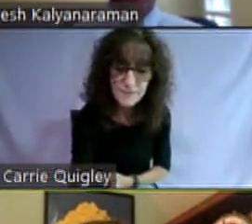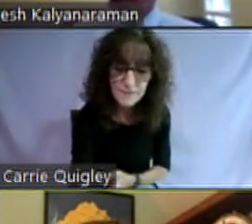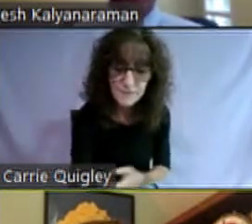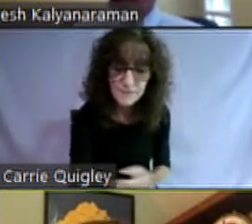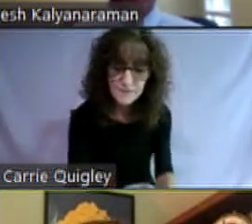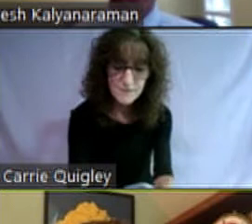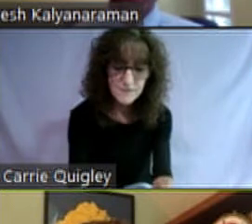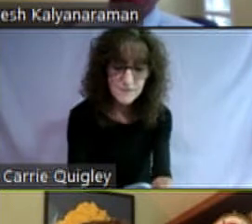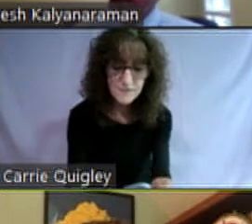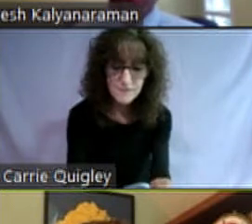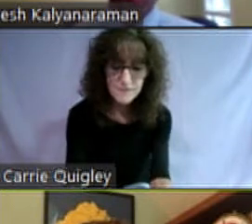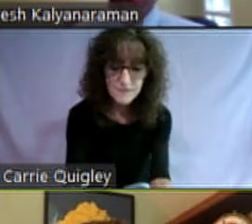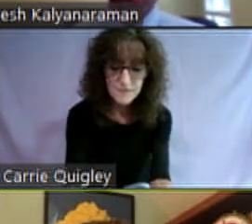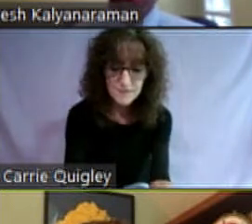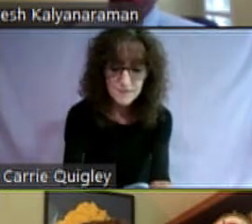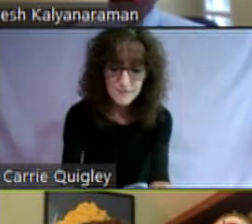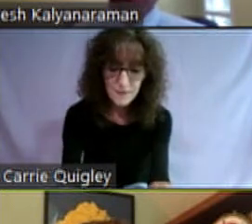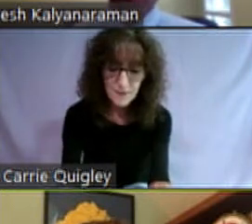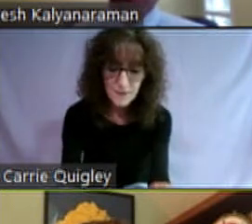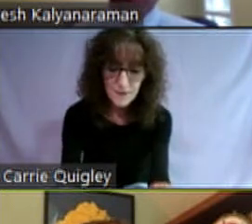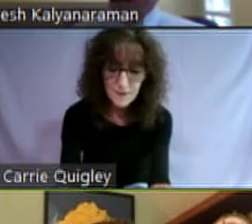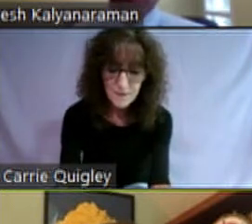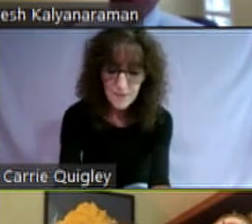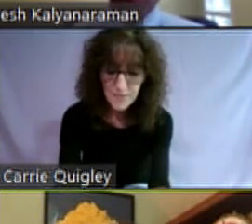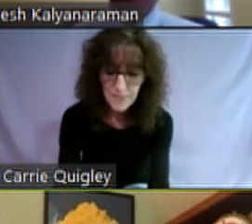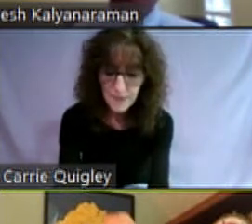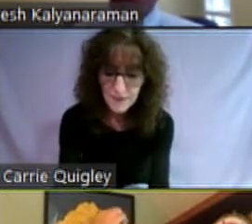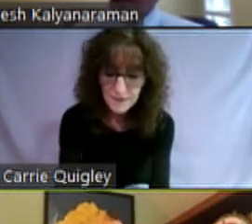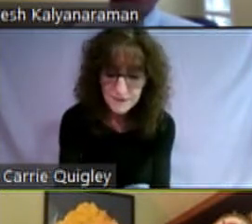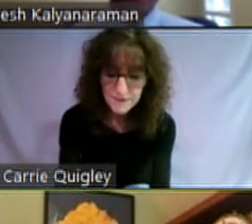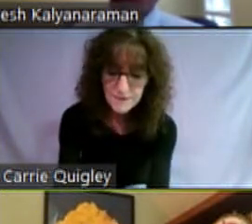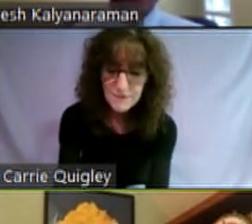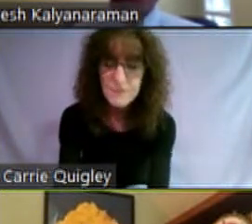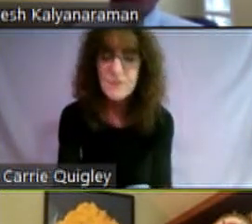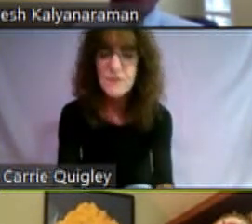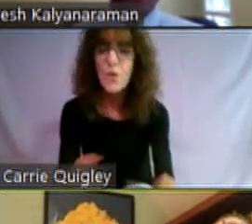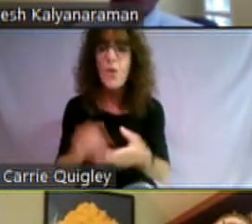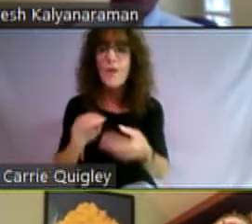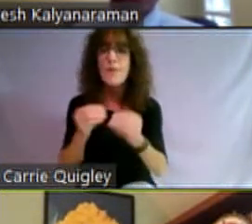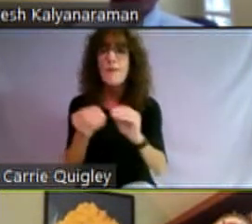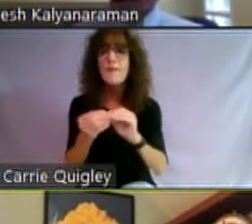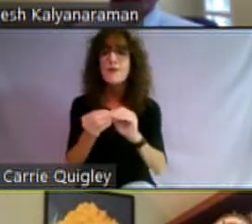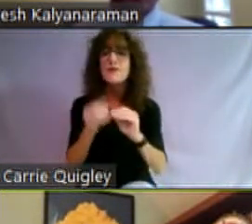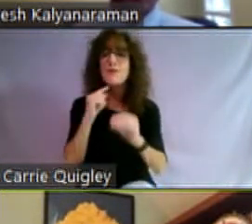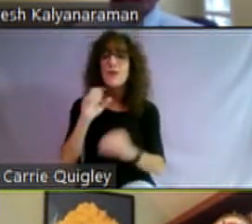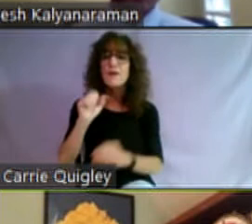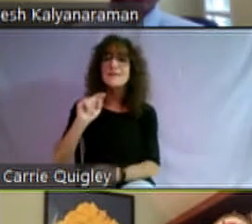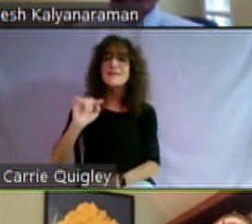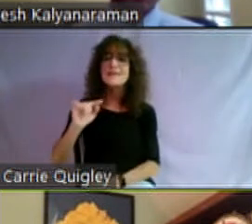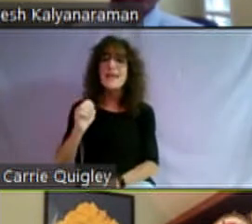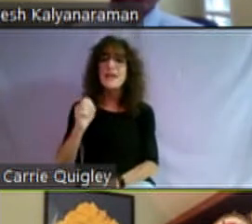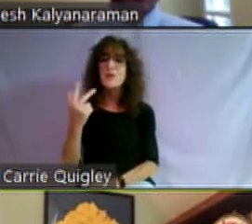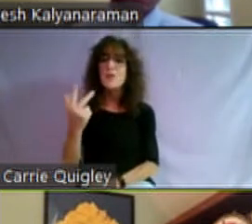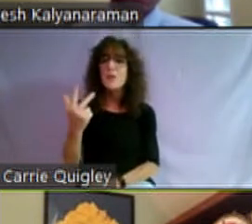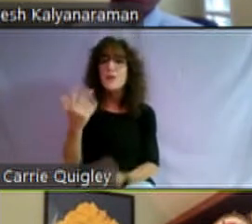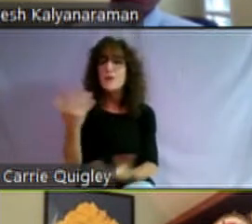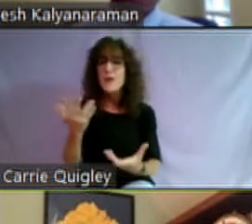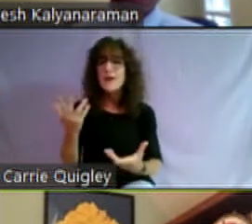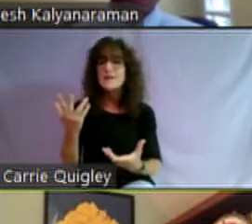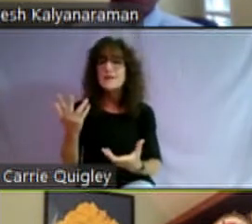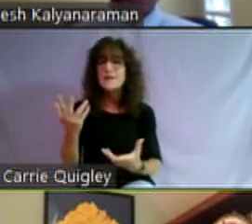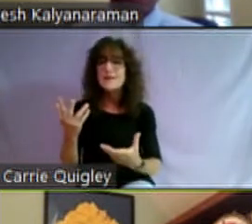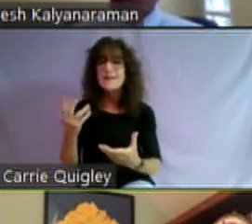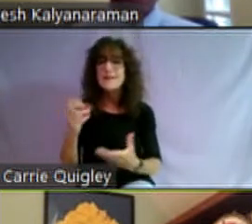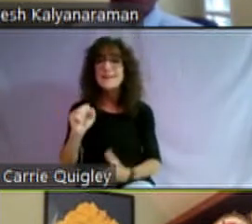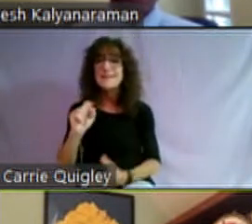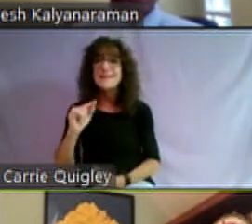What specific metrics are you aiming for to determine when it's safe to move into stage 3? I would just say here that the stages, when